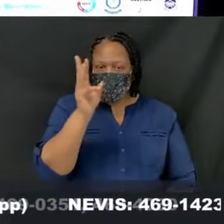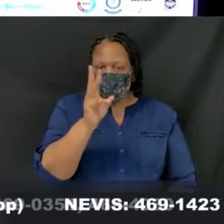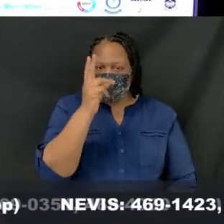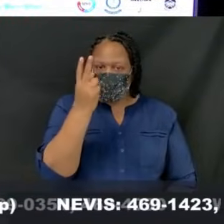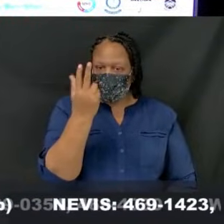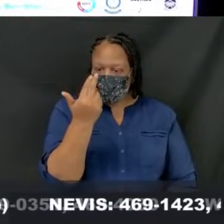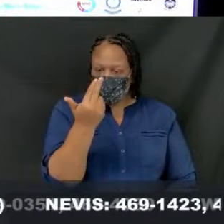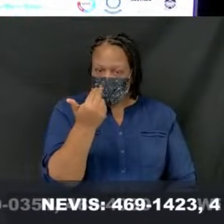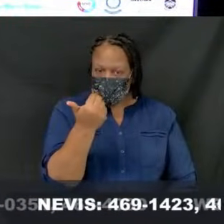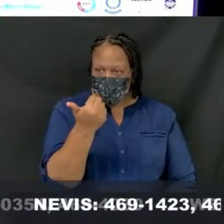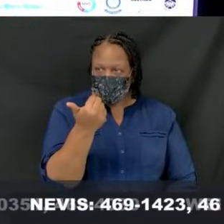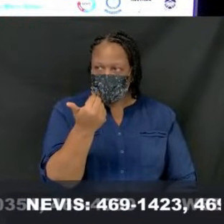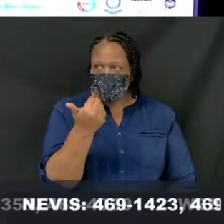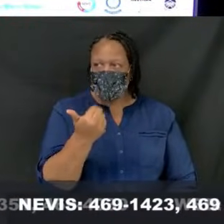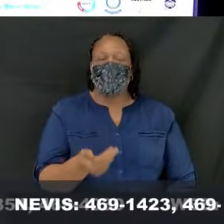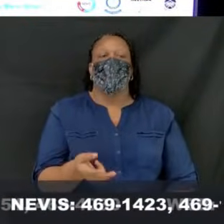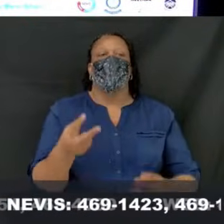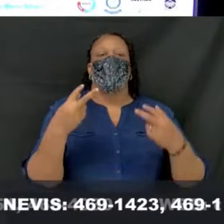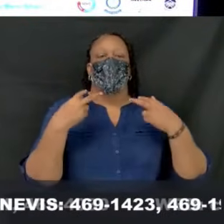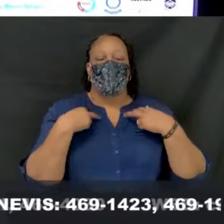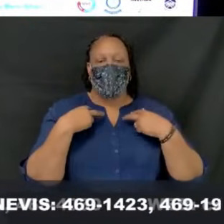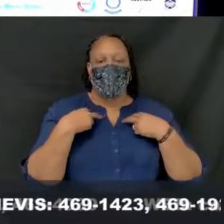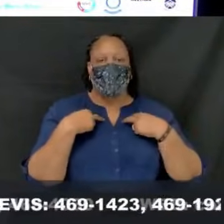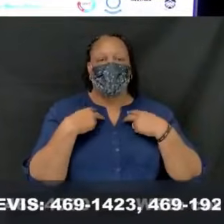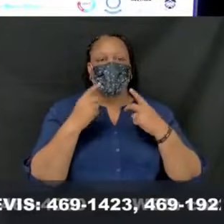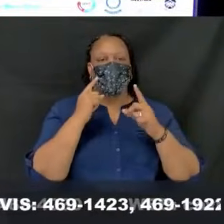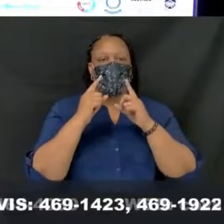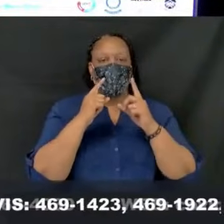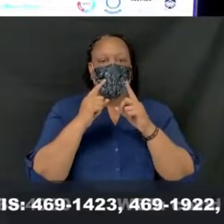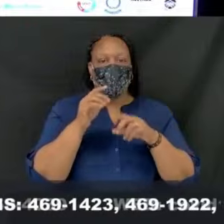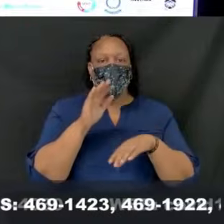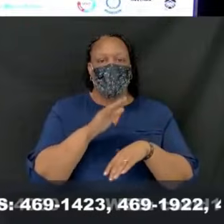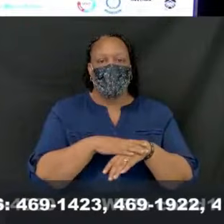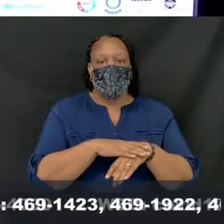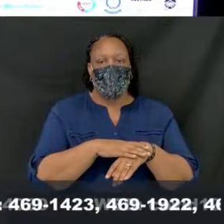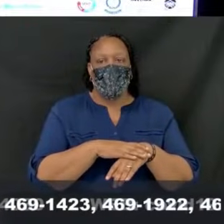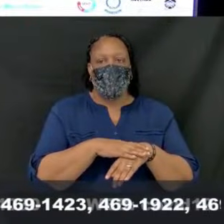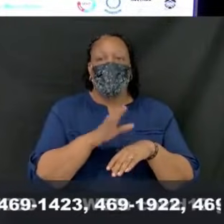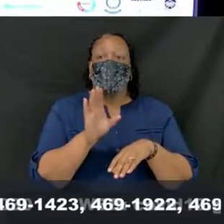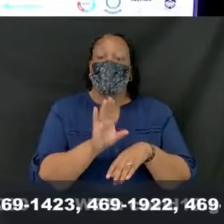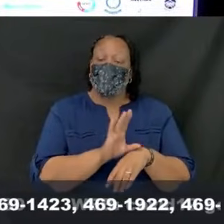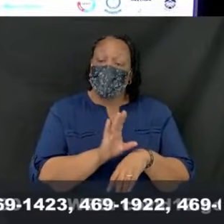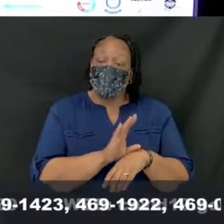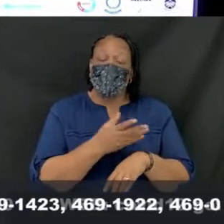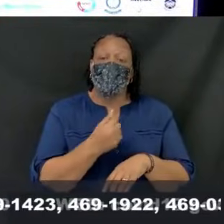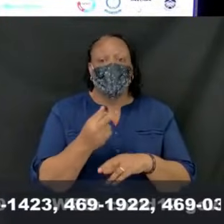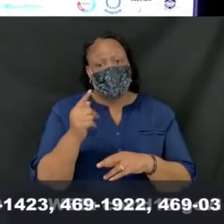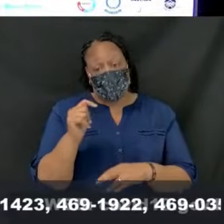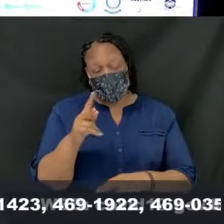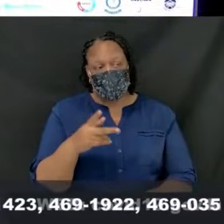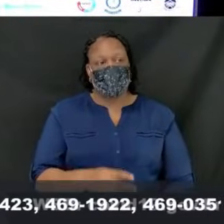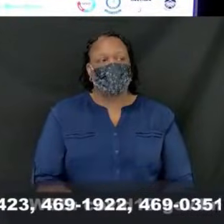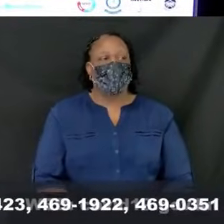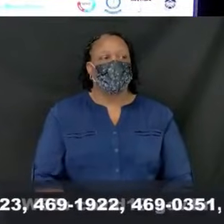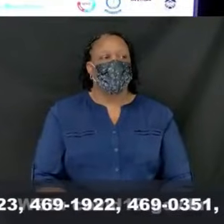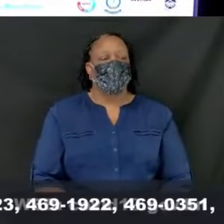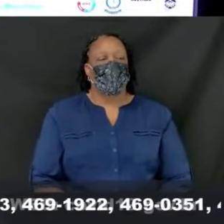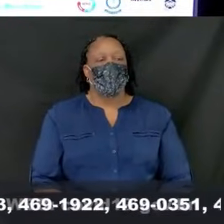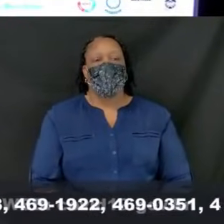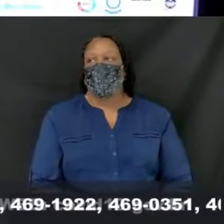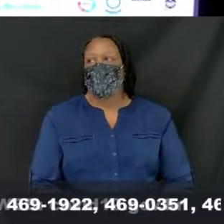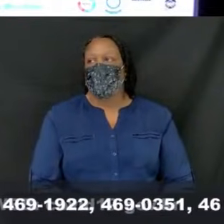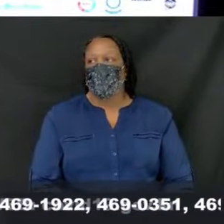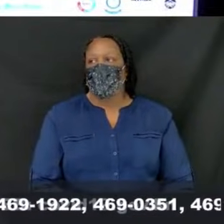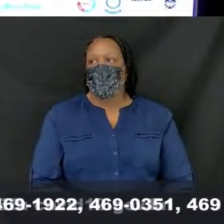IDDR speech, which will be done by the co-chair of the Mitigation Council, the Honorable Wendy Phipps. And Thursday